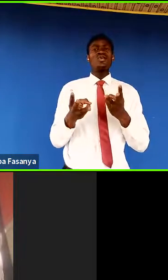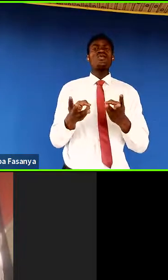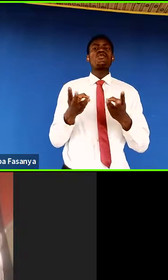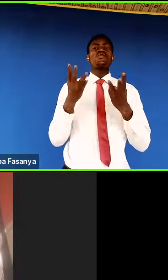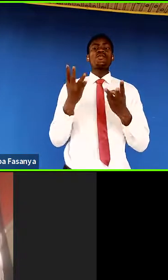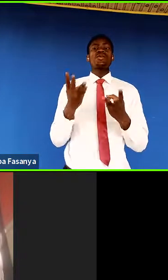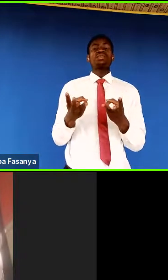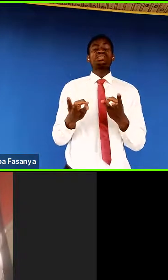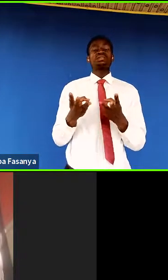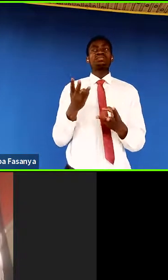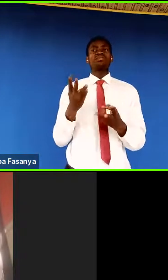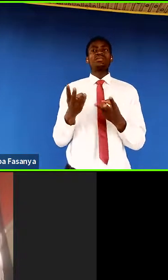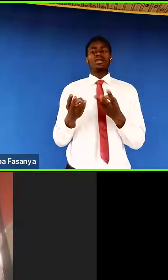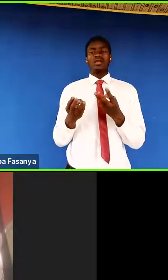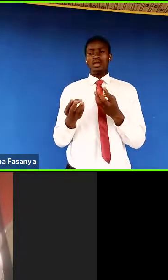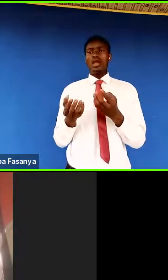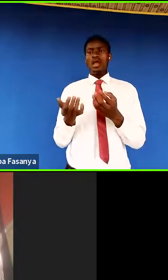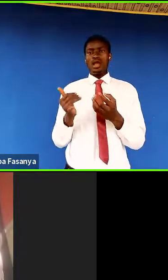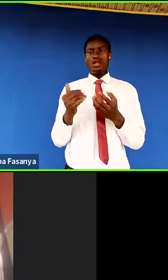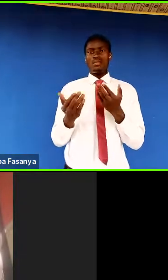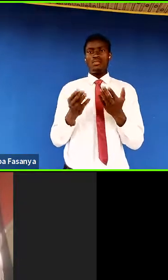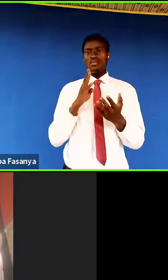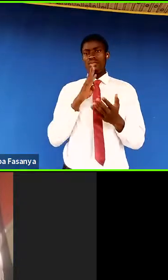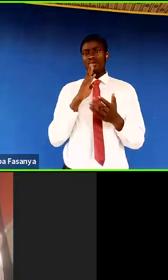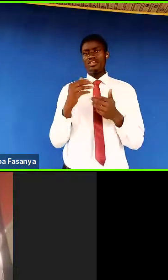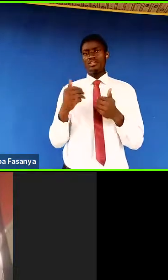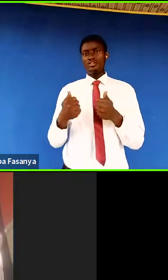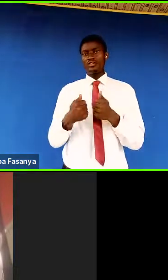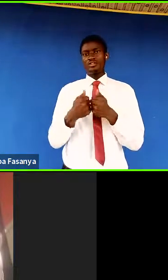big. Underweight can pose a challenge, yes.